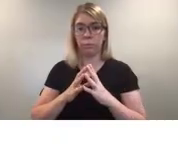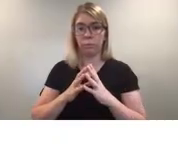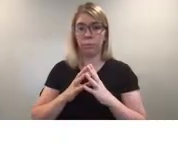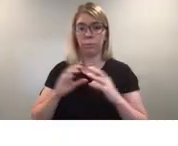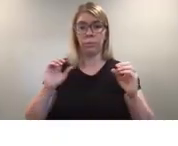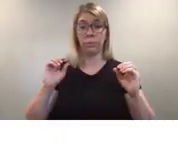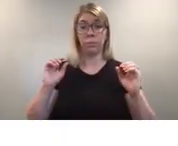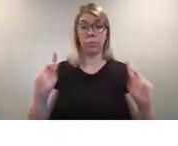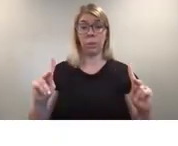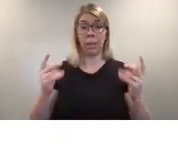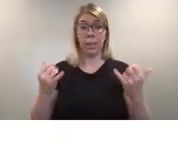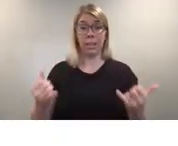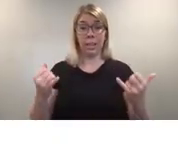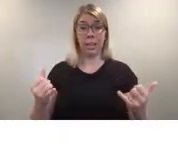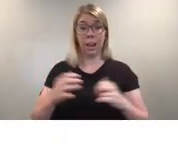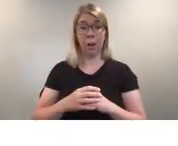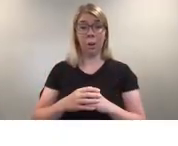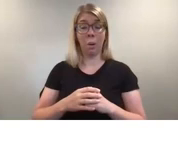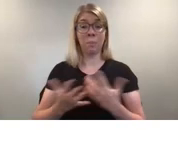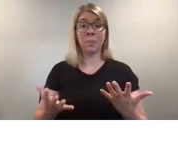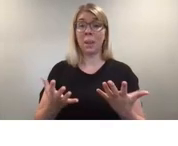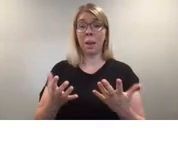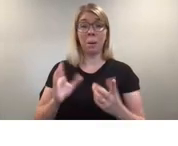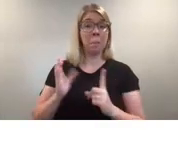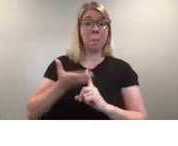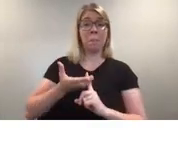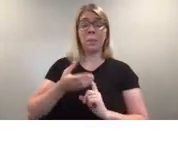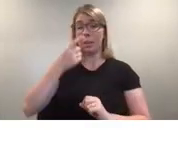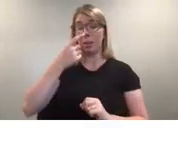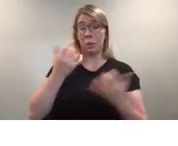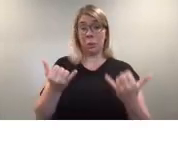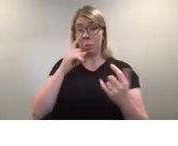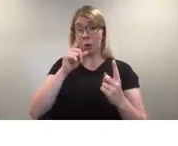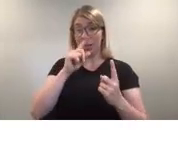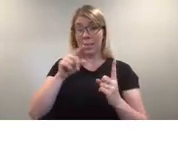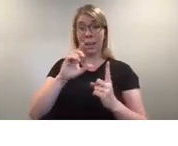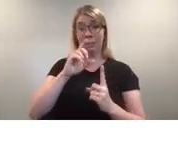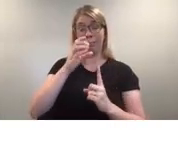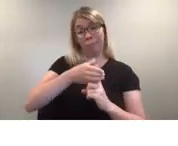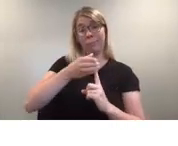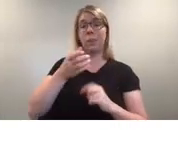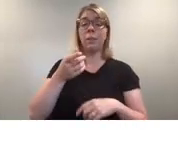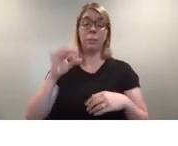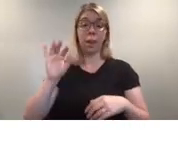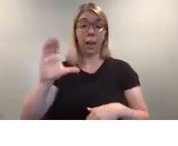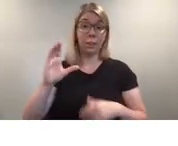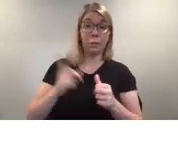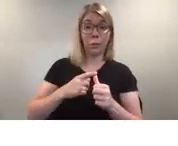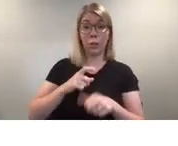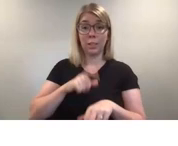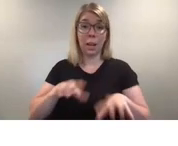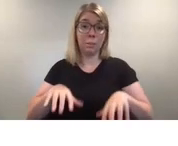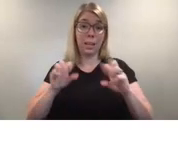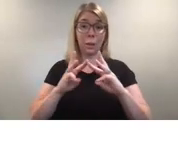Okay, so I'm going to pretend today that you are faculty attending this workshop, which is being given for the first time today. Since we've